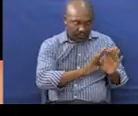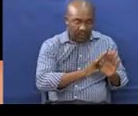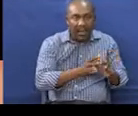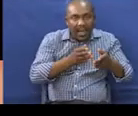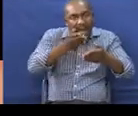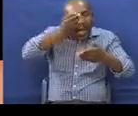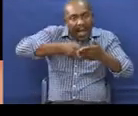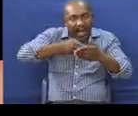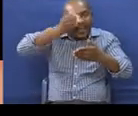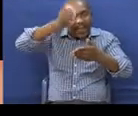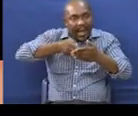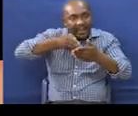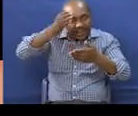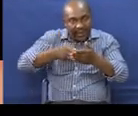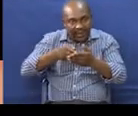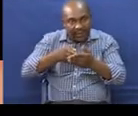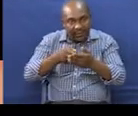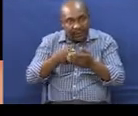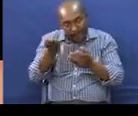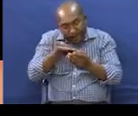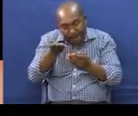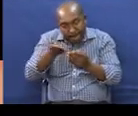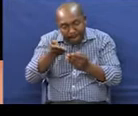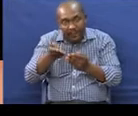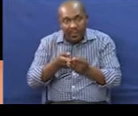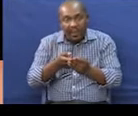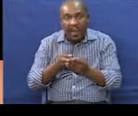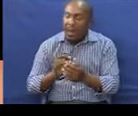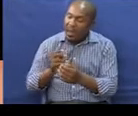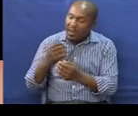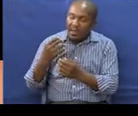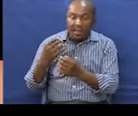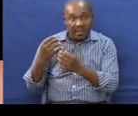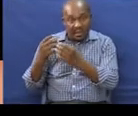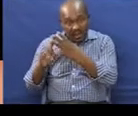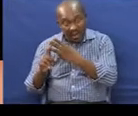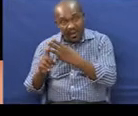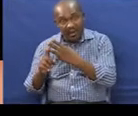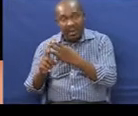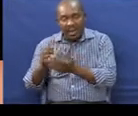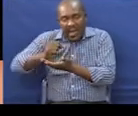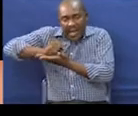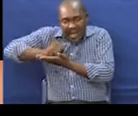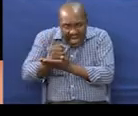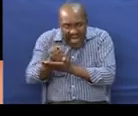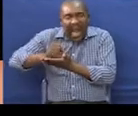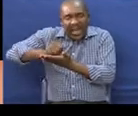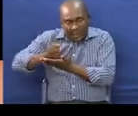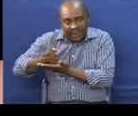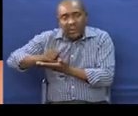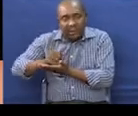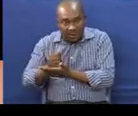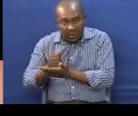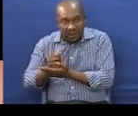pieces. Third procedure can be grind it by using mortar and pestle. Fourth procedure can